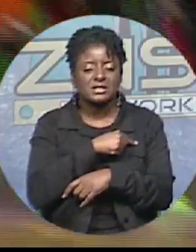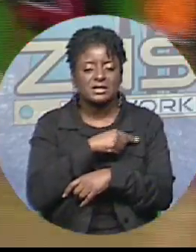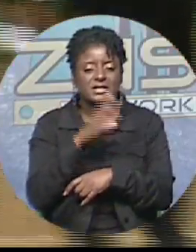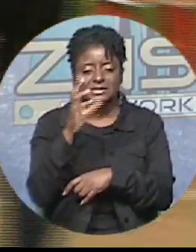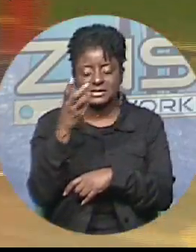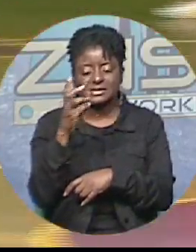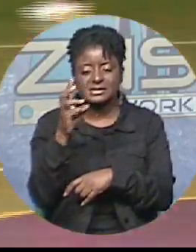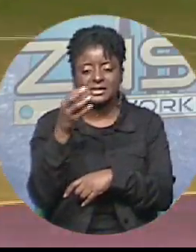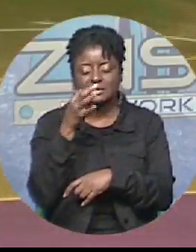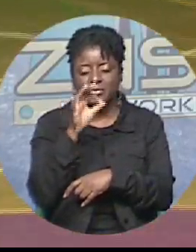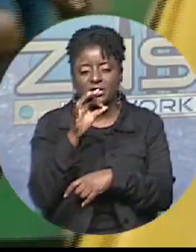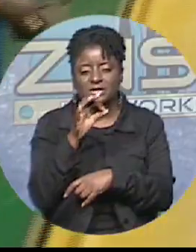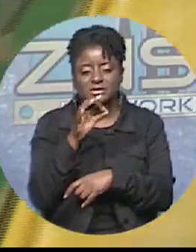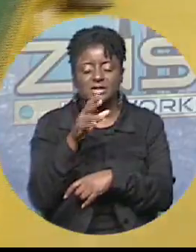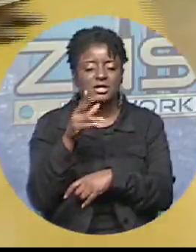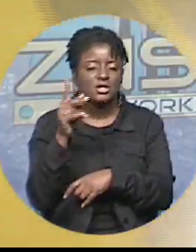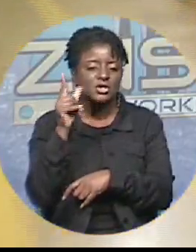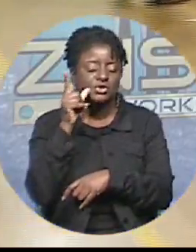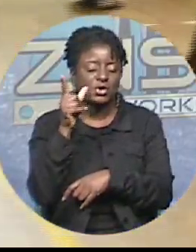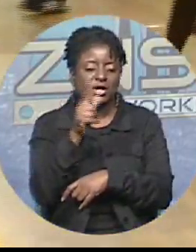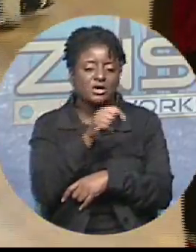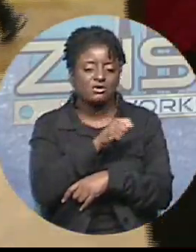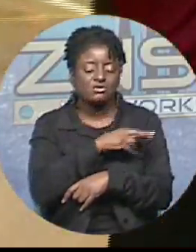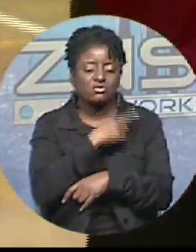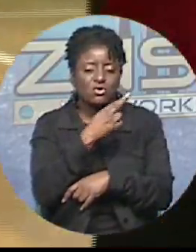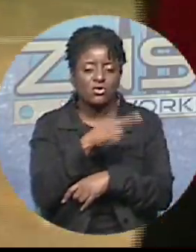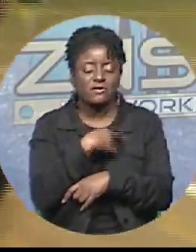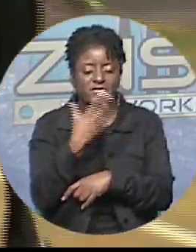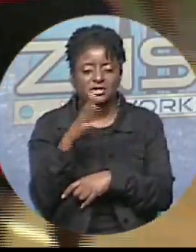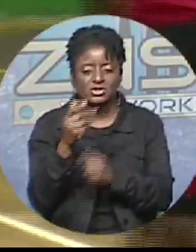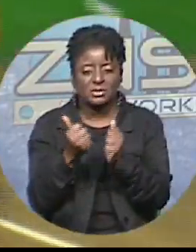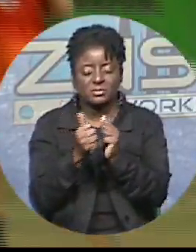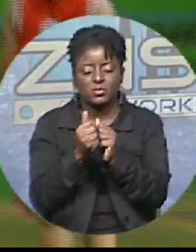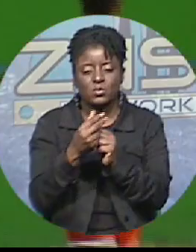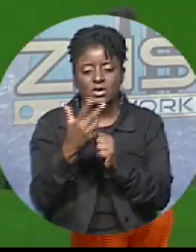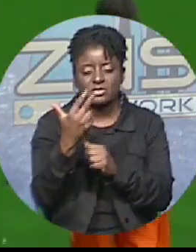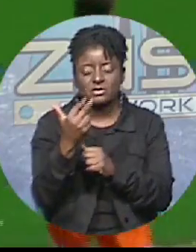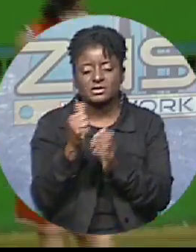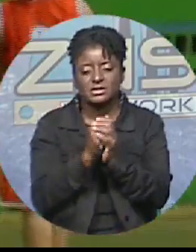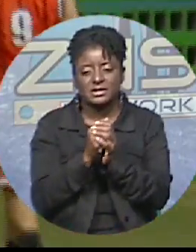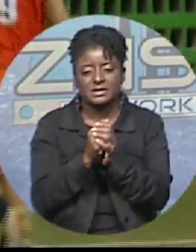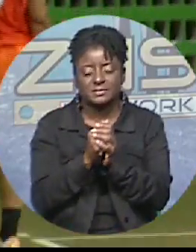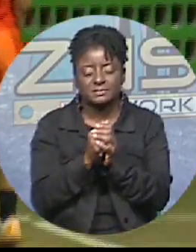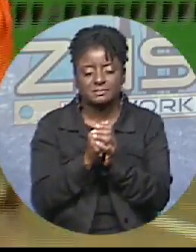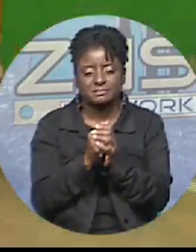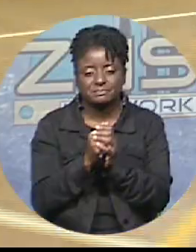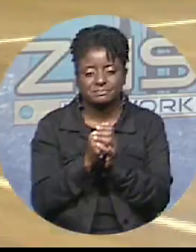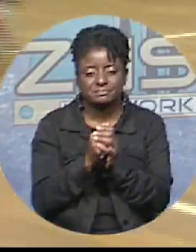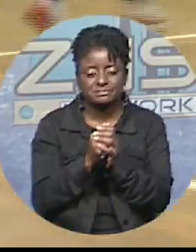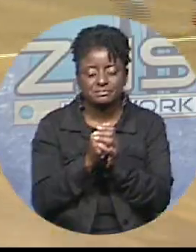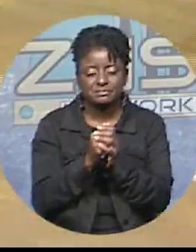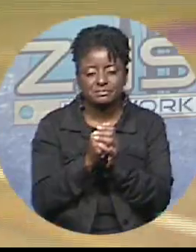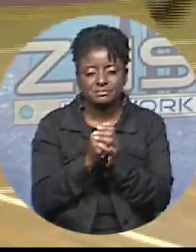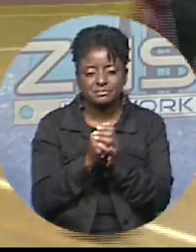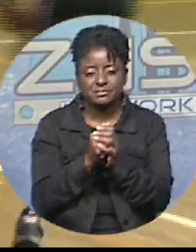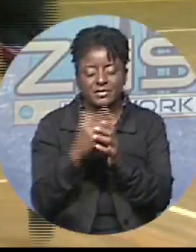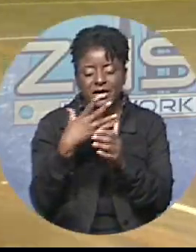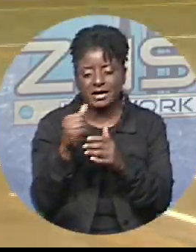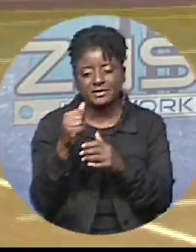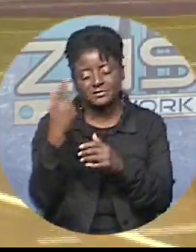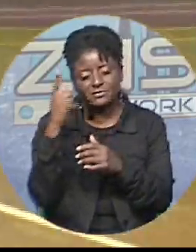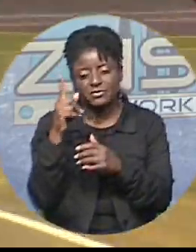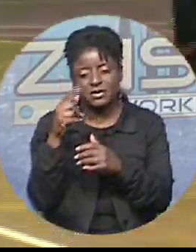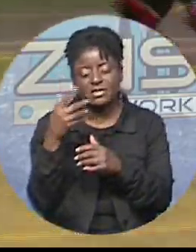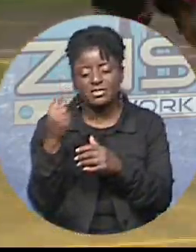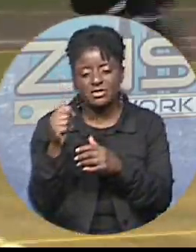Roll finished up with 13. The Cheetahs got 18 points from Varel Davis. Linda Pierre followed with 17. Anastasia Moultrie had